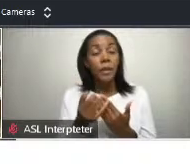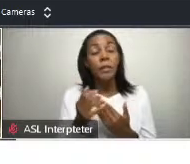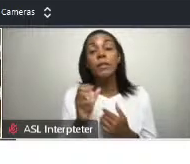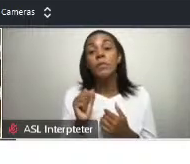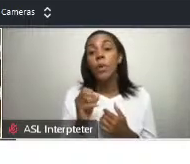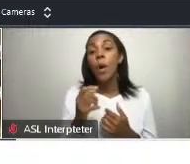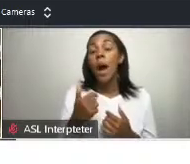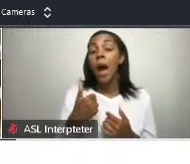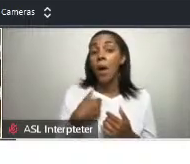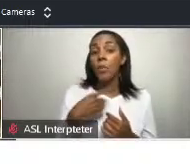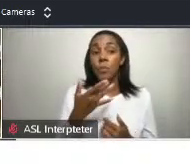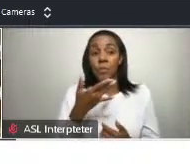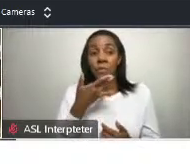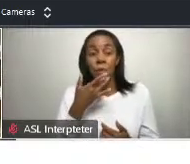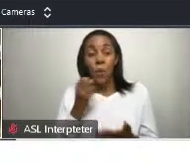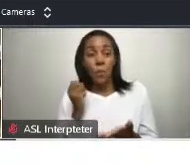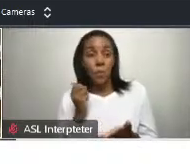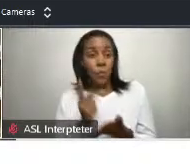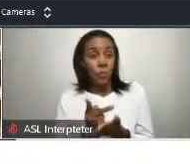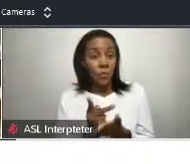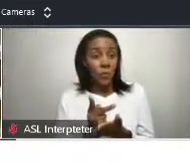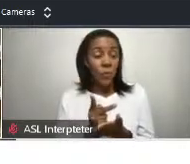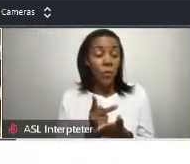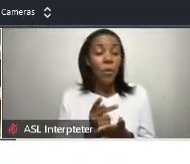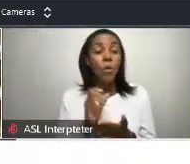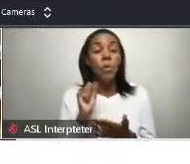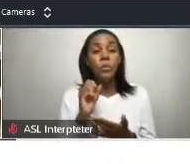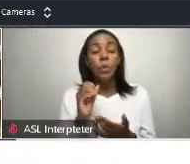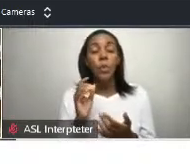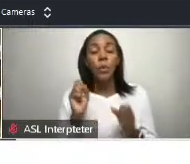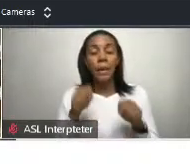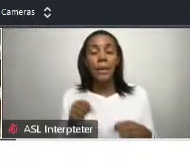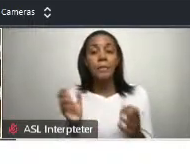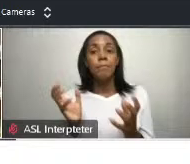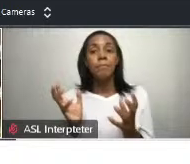be an approval so that we can meet the constituents'